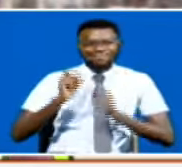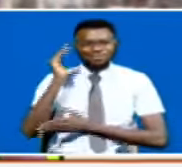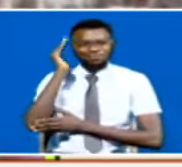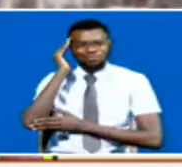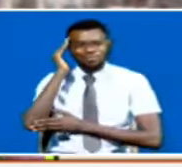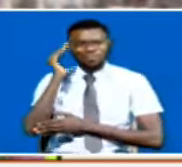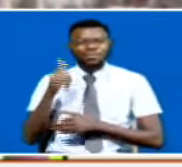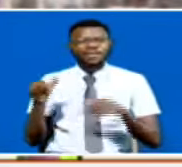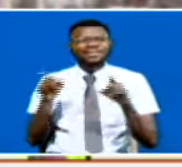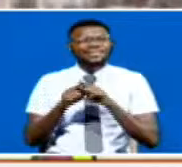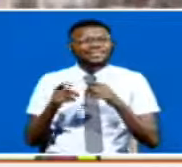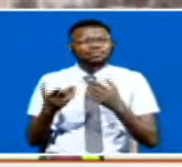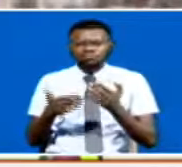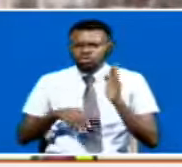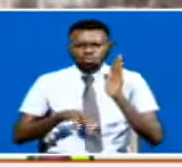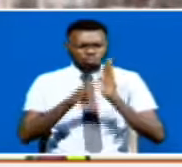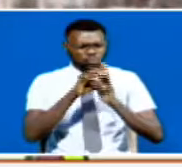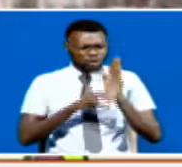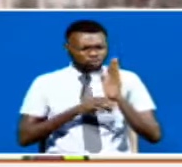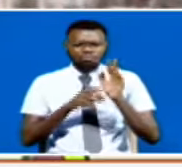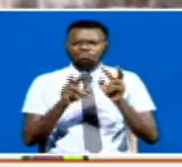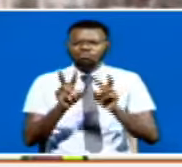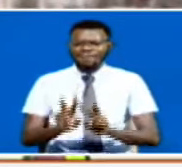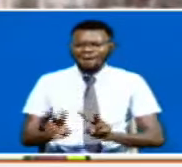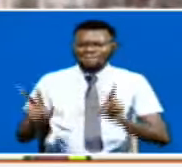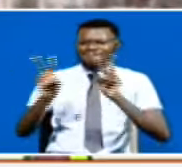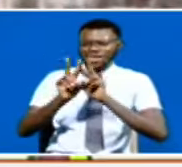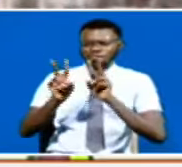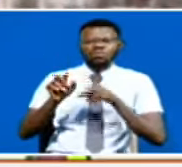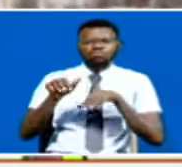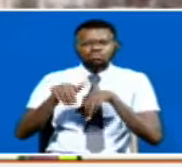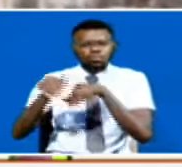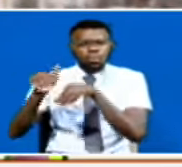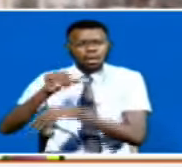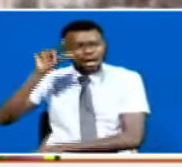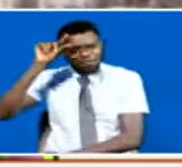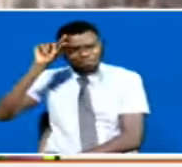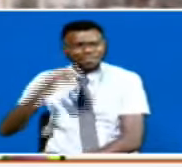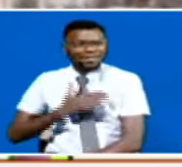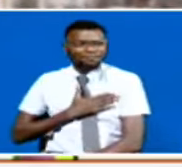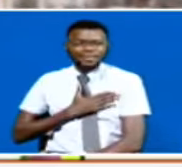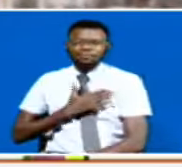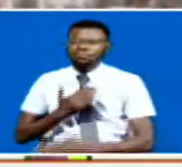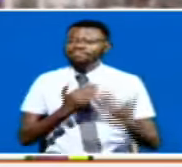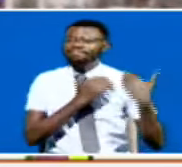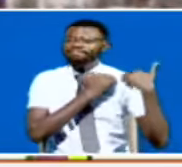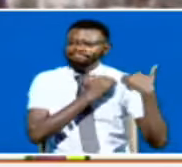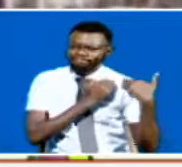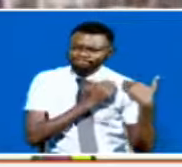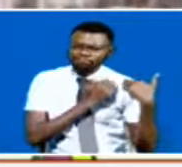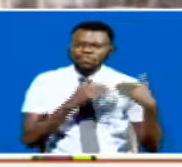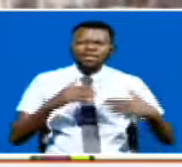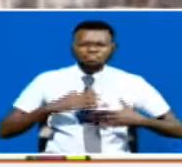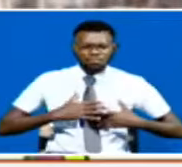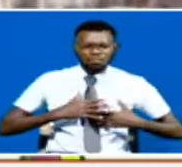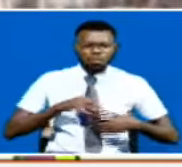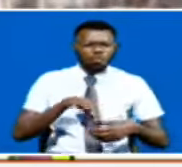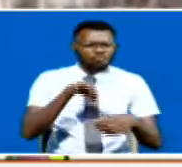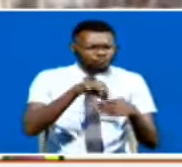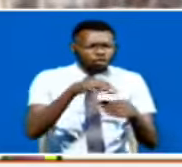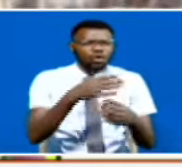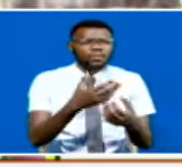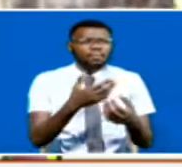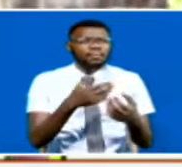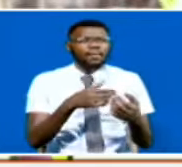use parameters like constitutional values. This government of ours was given mandate by the people to provide